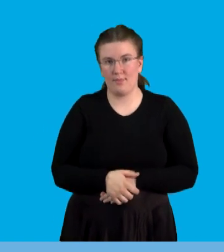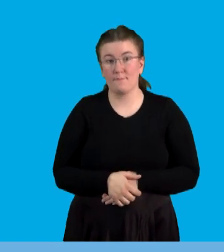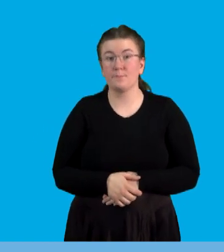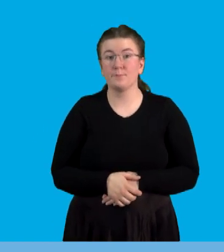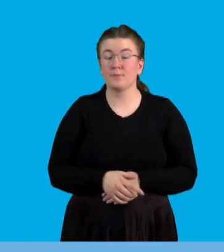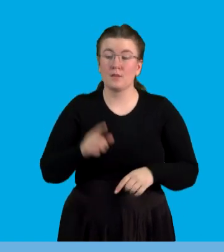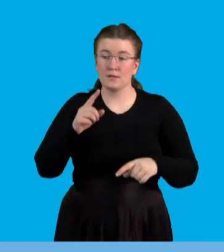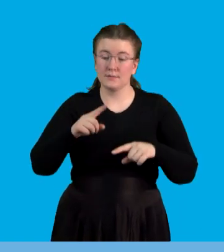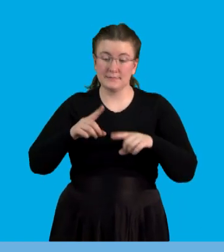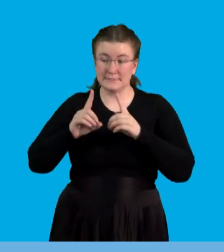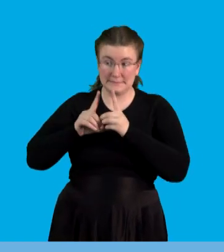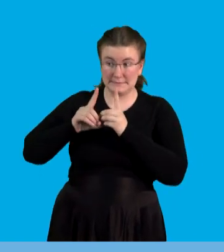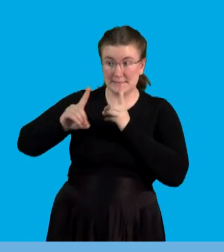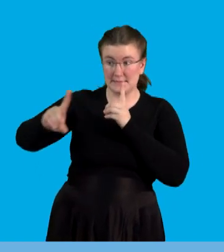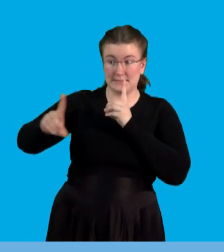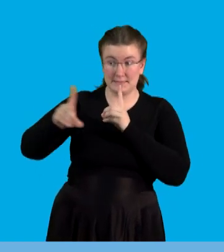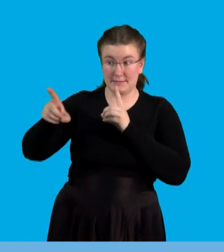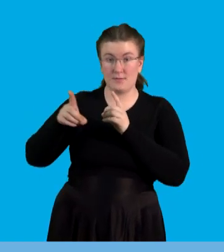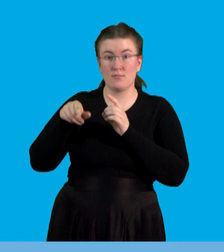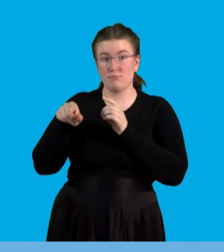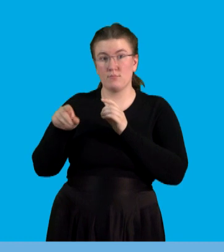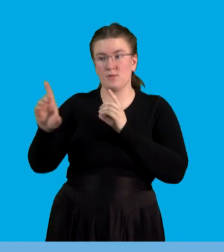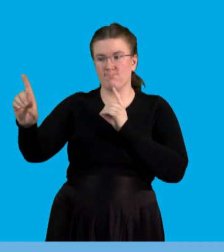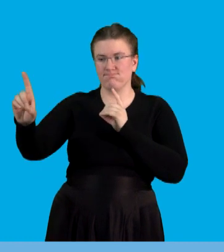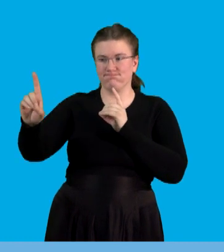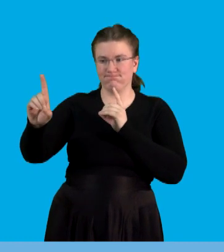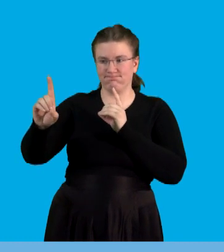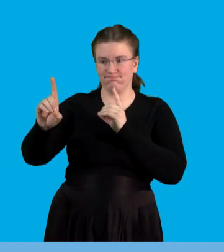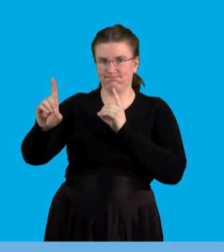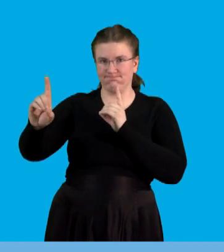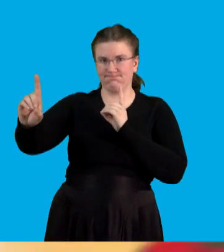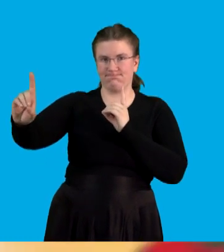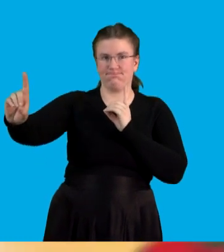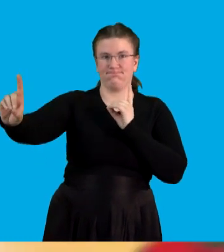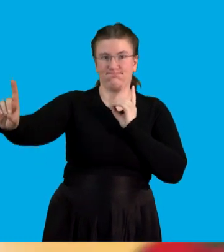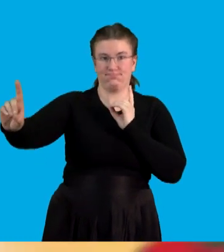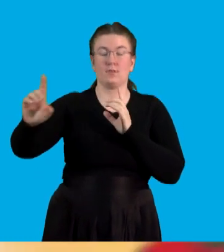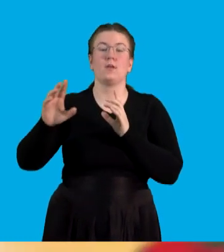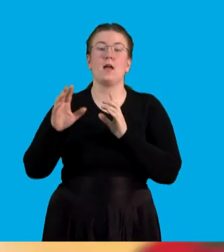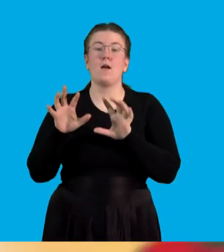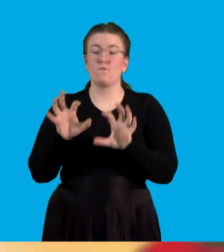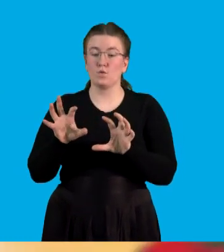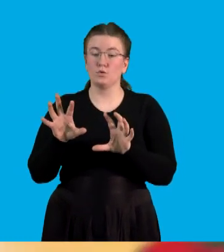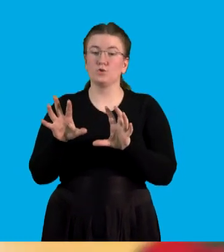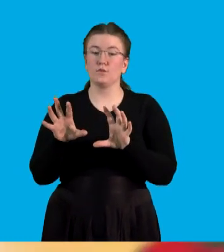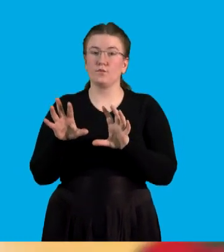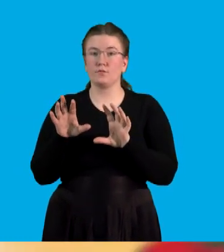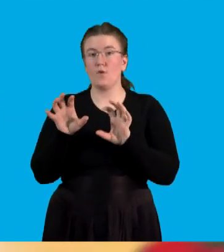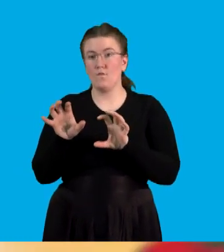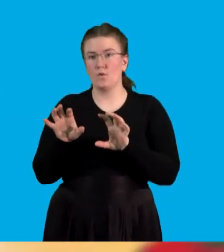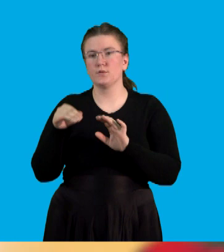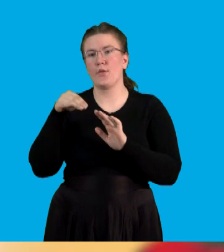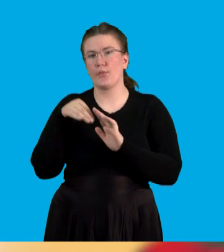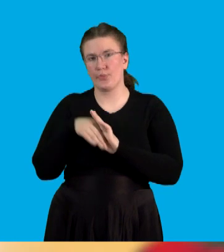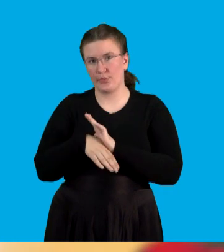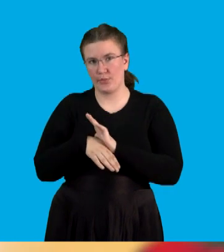attraction. So with regards to the distance, as the distance increases between two objects, the force of attraction decreases. But as